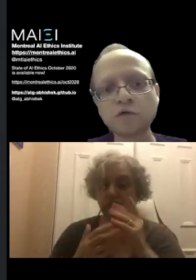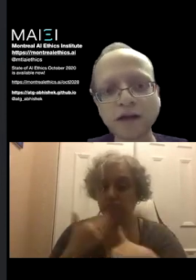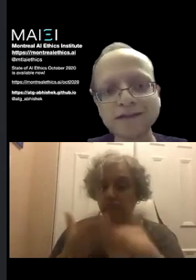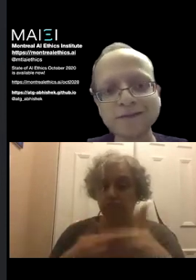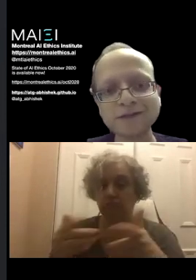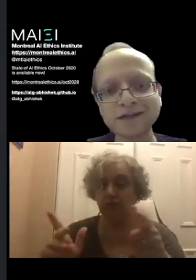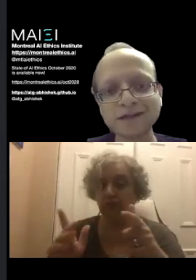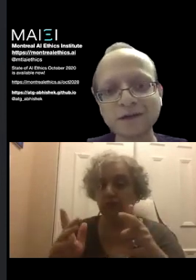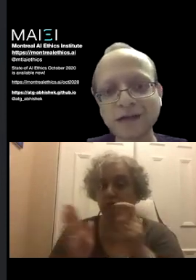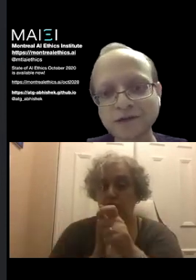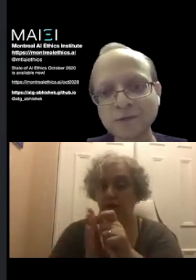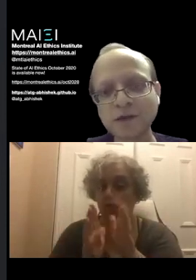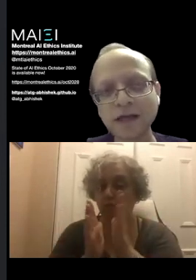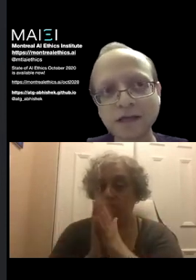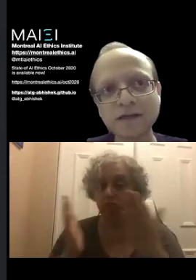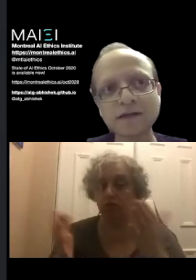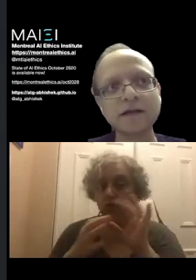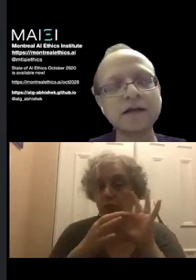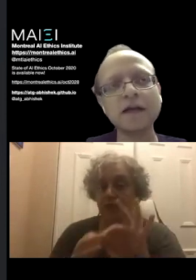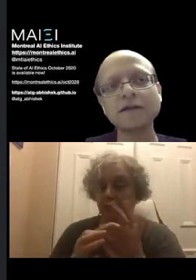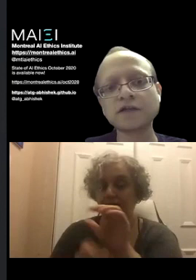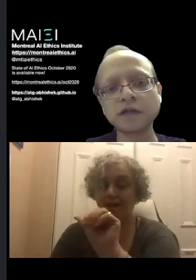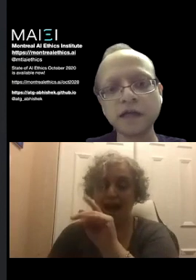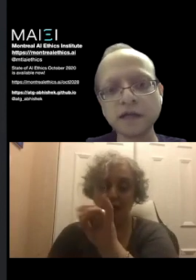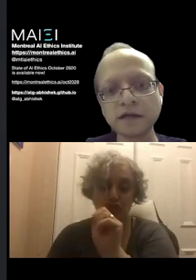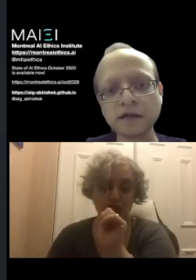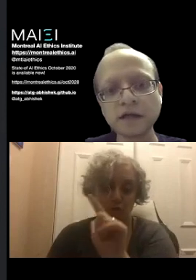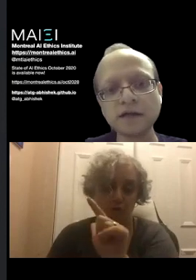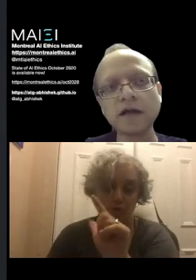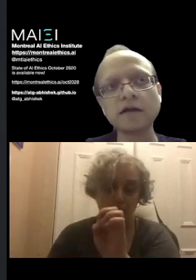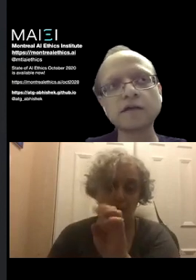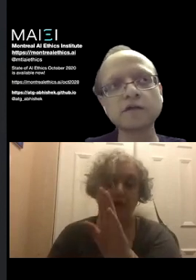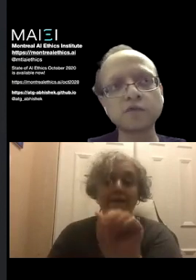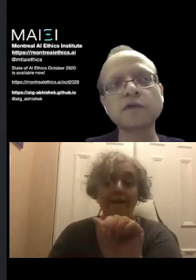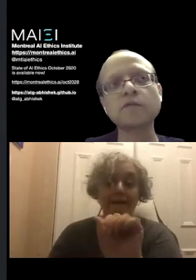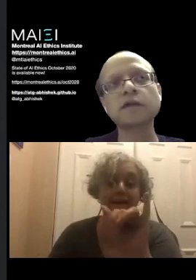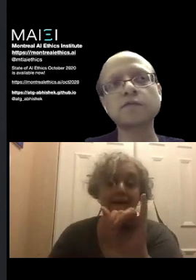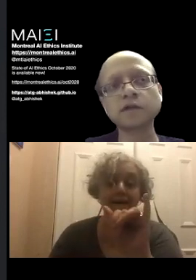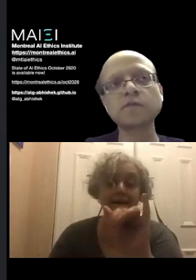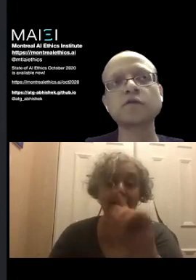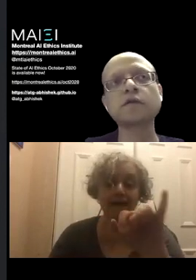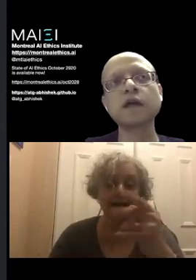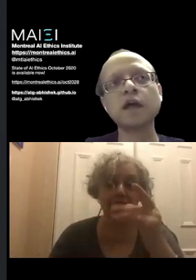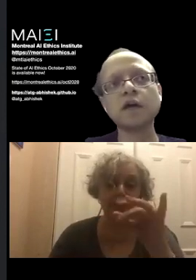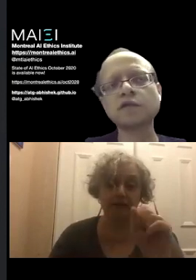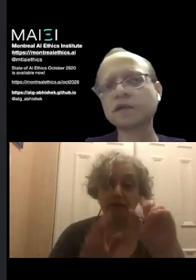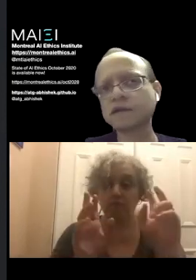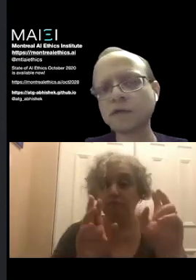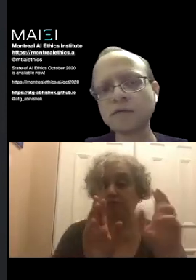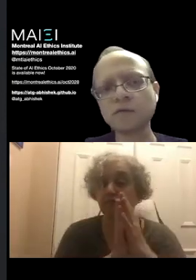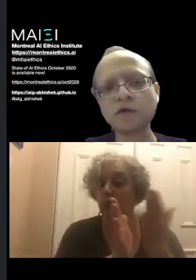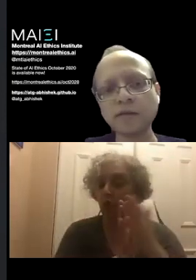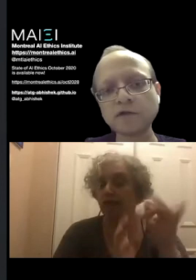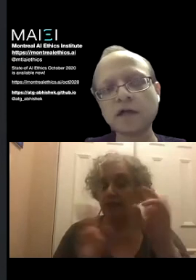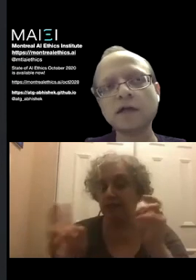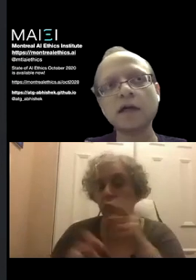on a related subject called Actionable AI Ethics. And essentially the idea there is to put some of these principles, which can